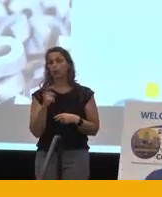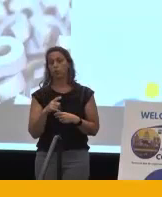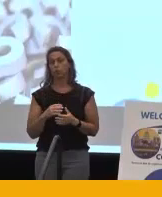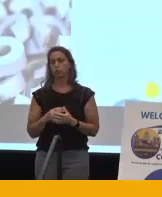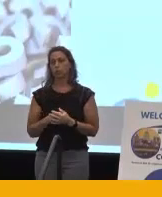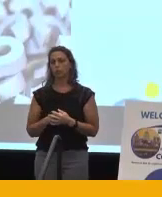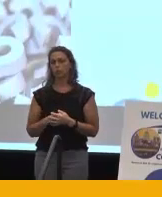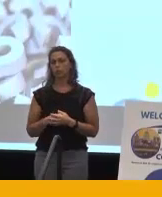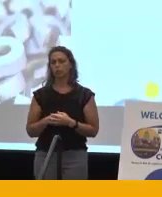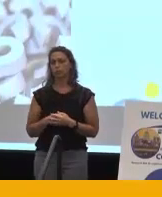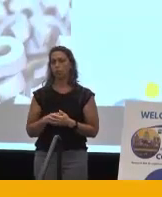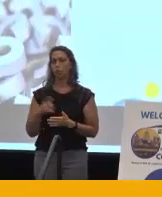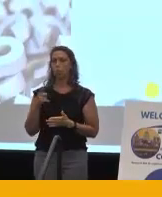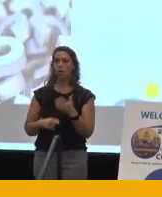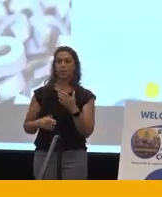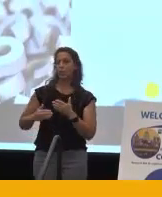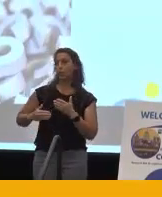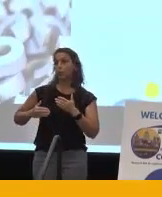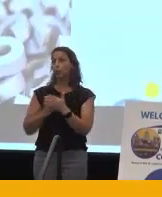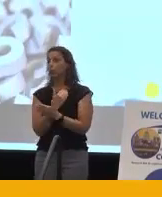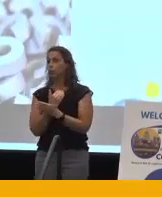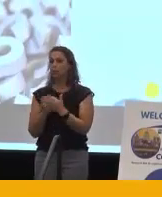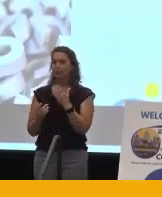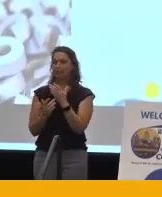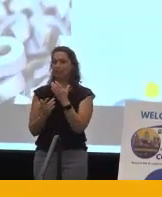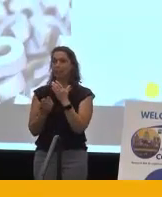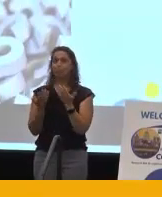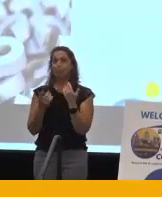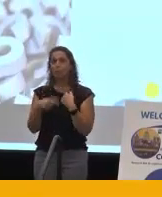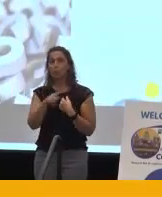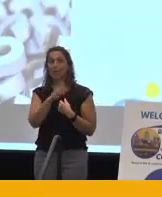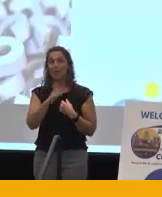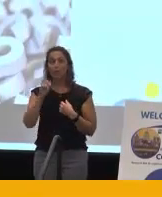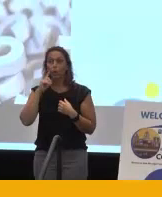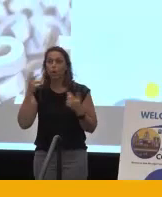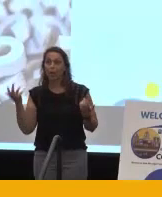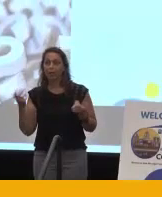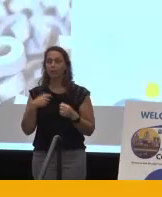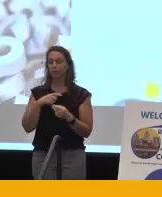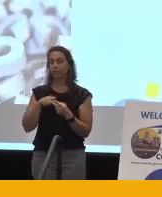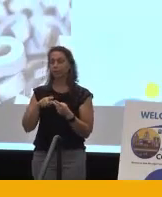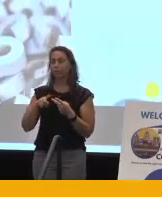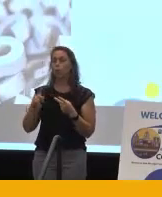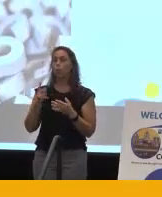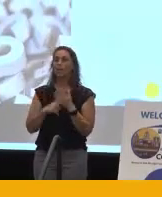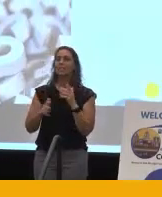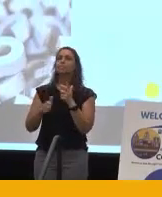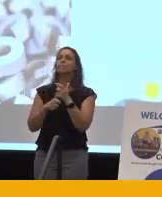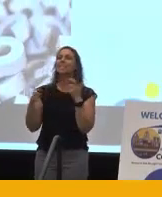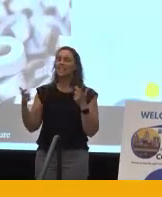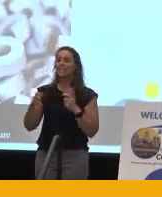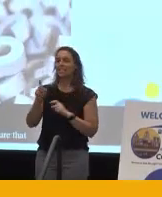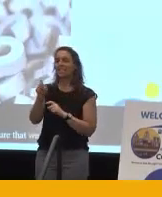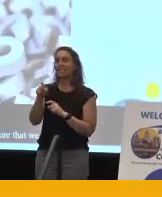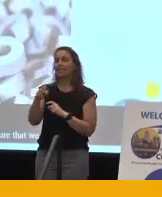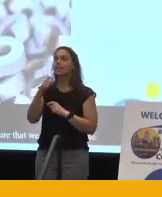New technology that you see coming in the near future that we might not have heard of? And secondly, what's the biggest need that you see that's